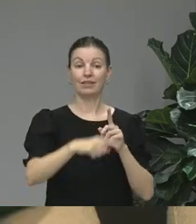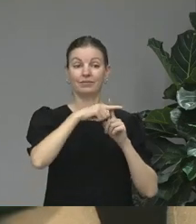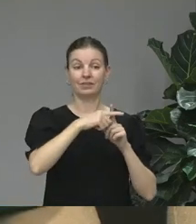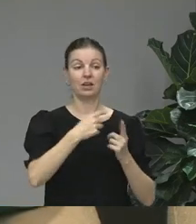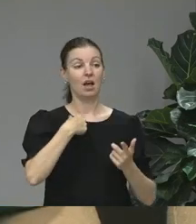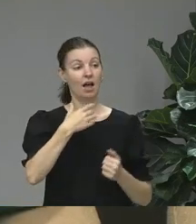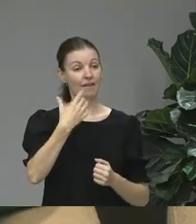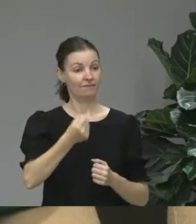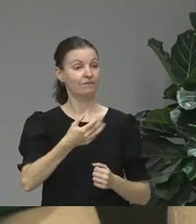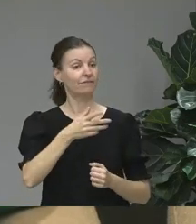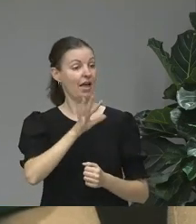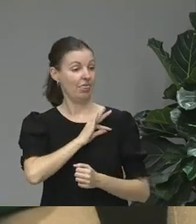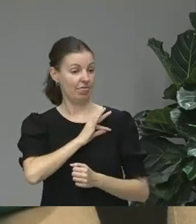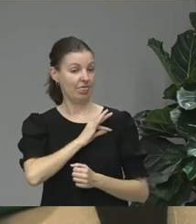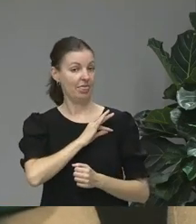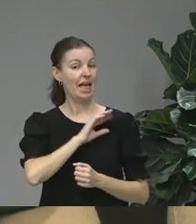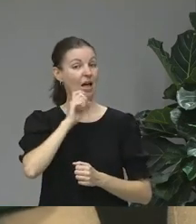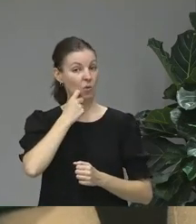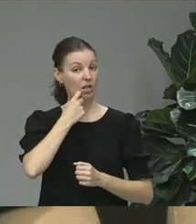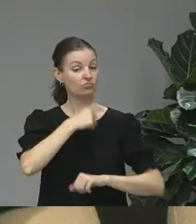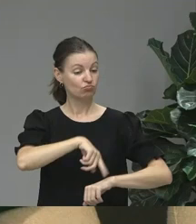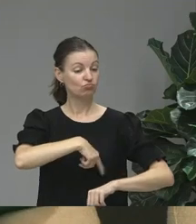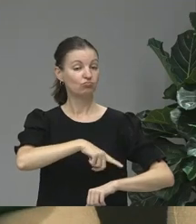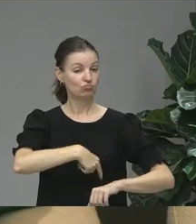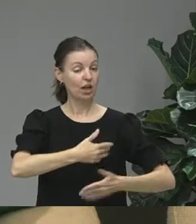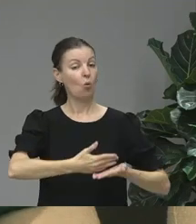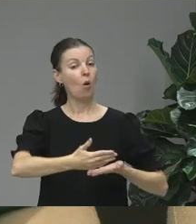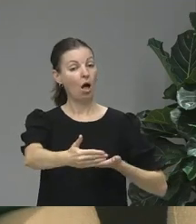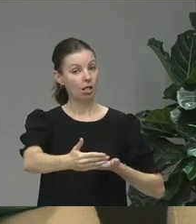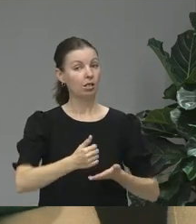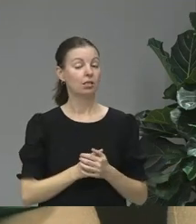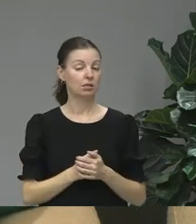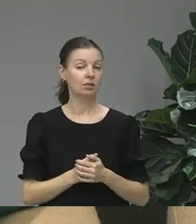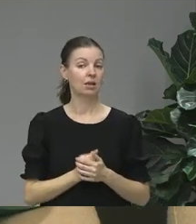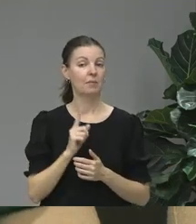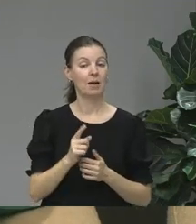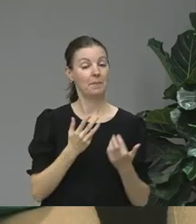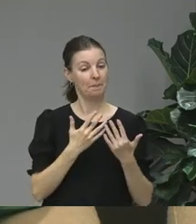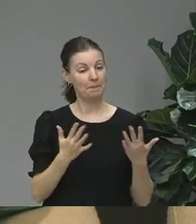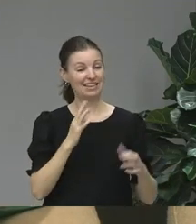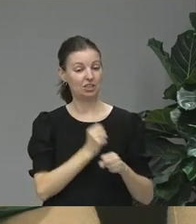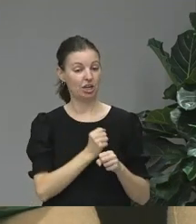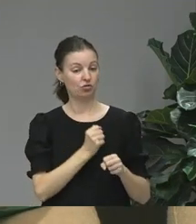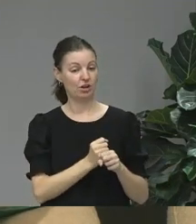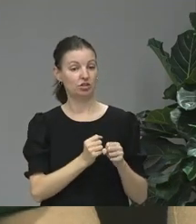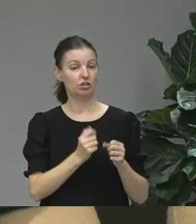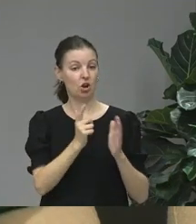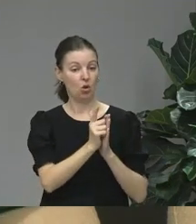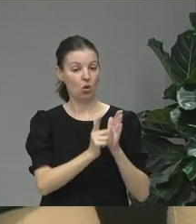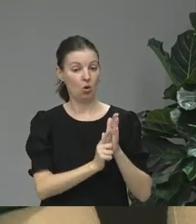that it'll take a while, but you know, I've seen many generations of law